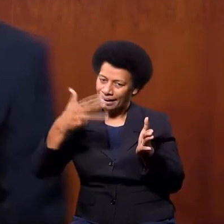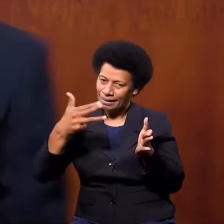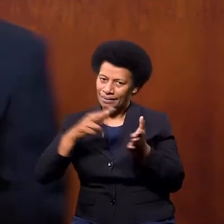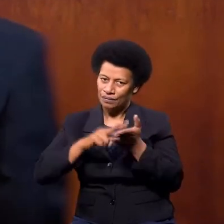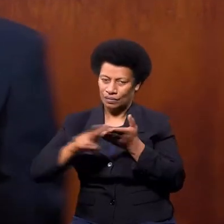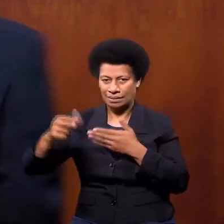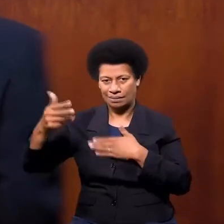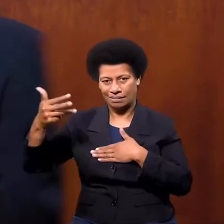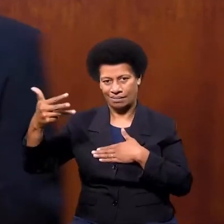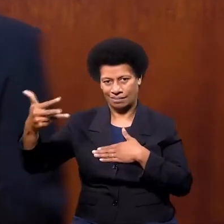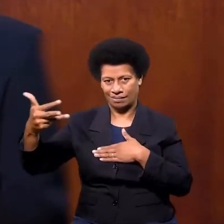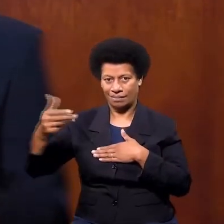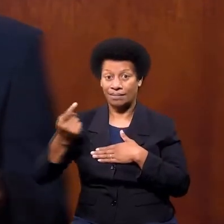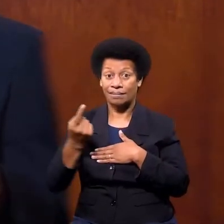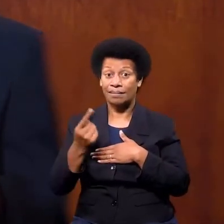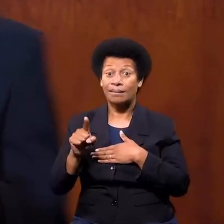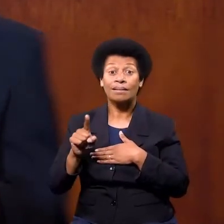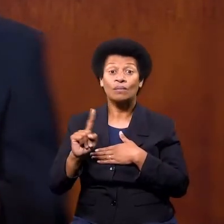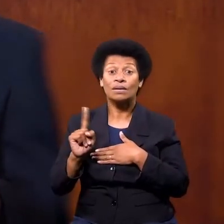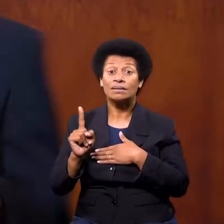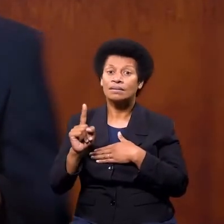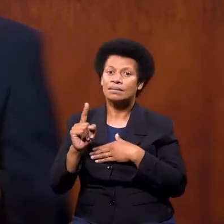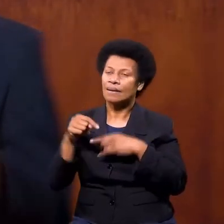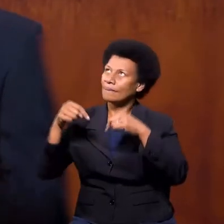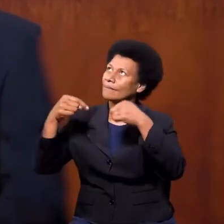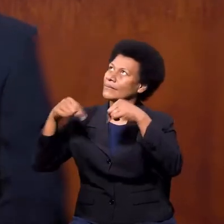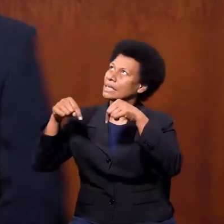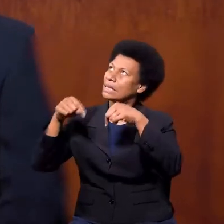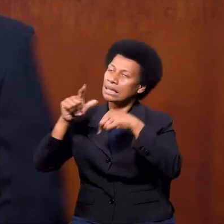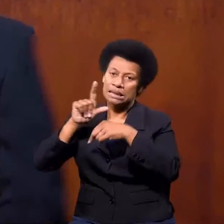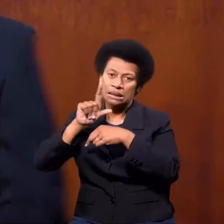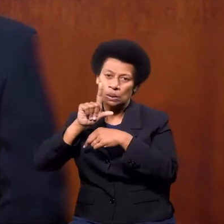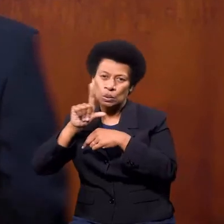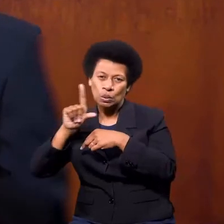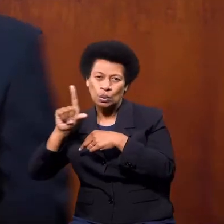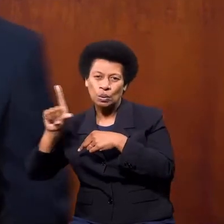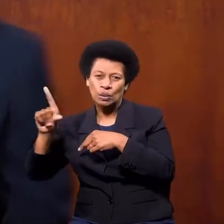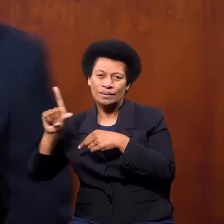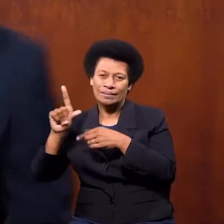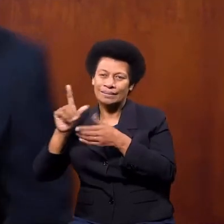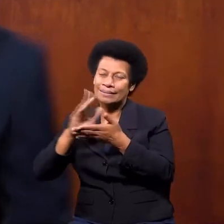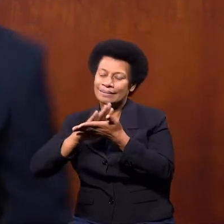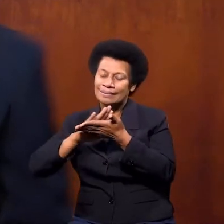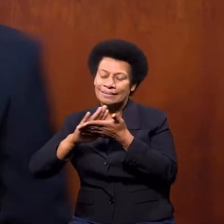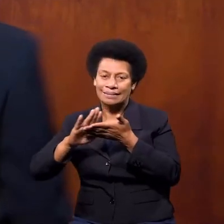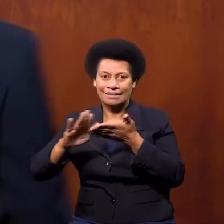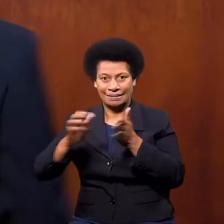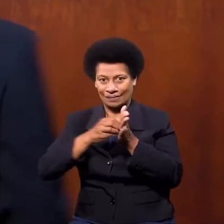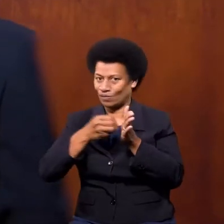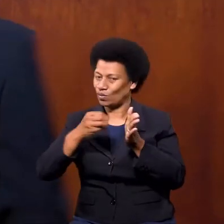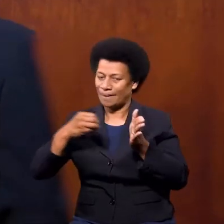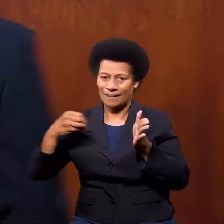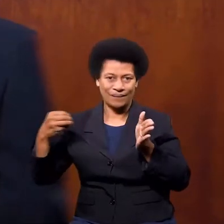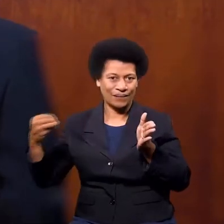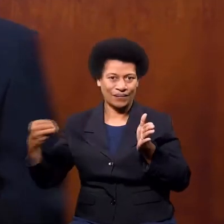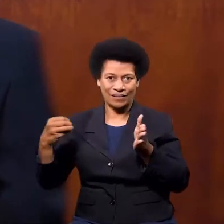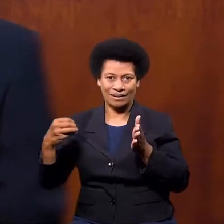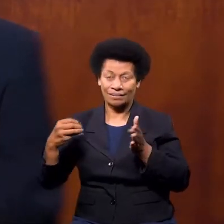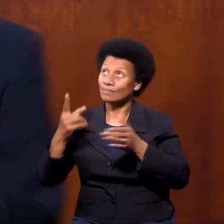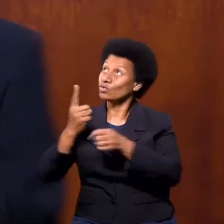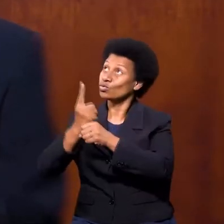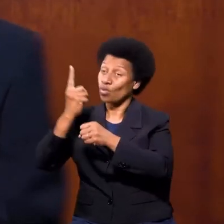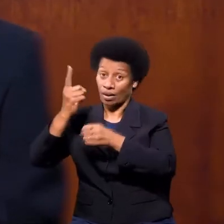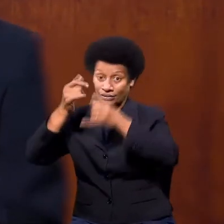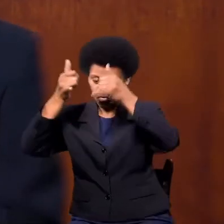9. Listen to this. "The fear of the Lord is clean, enduring forever. The judgments of the Lord are true